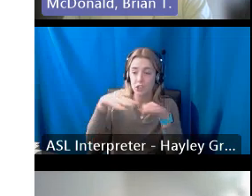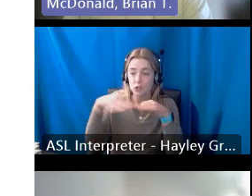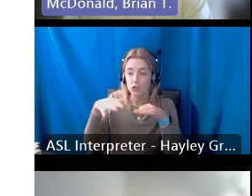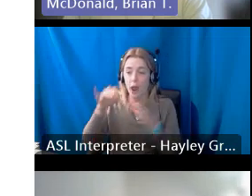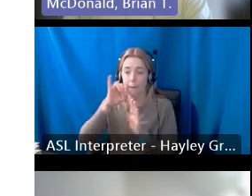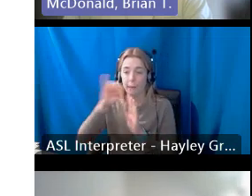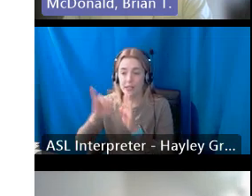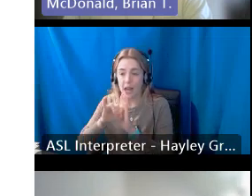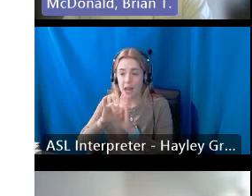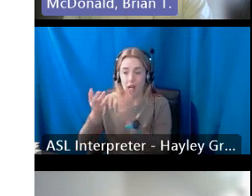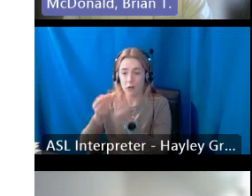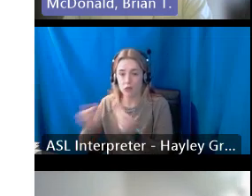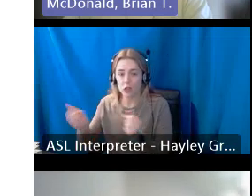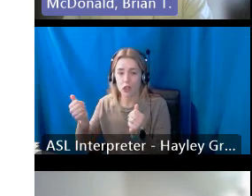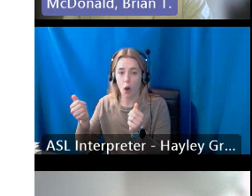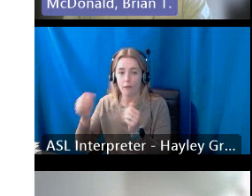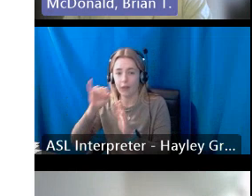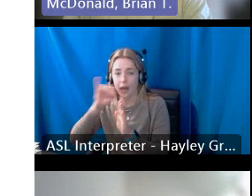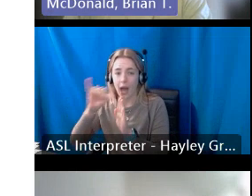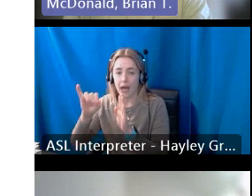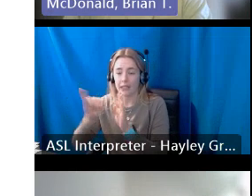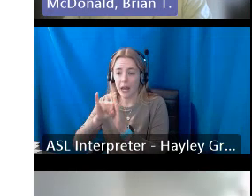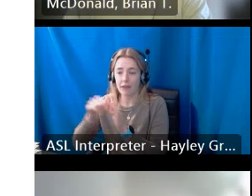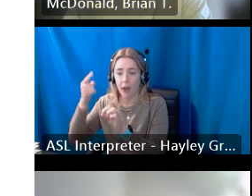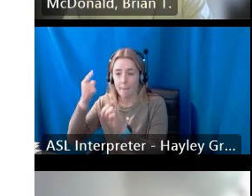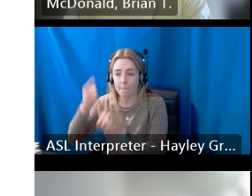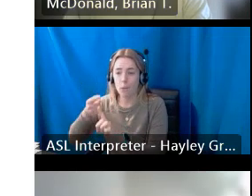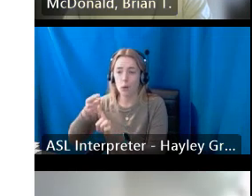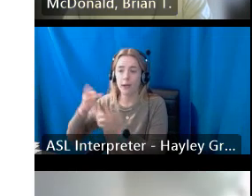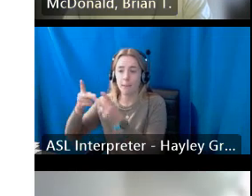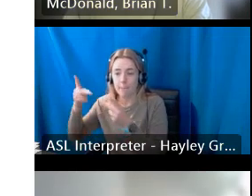identify, resolve, identify, point, and place.